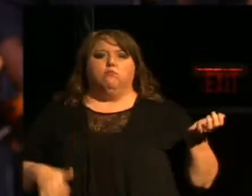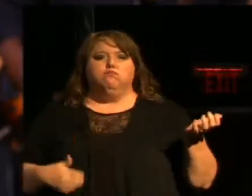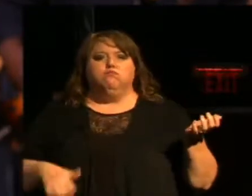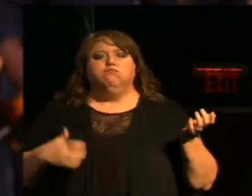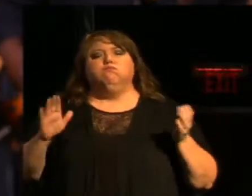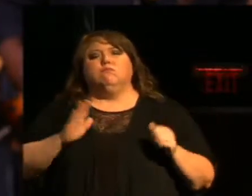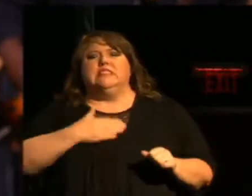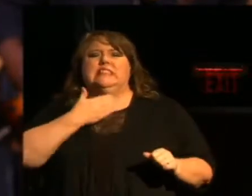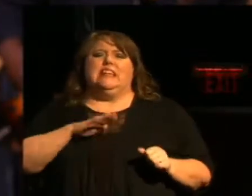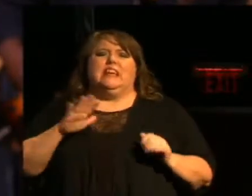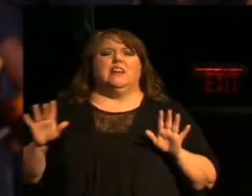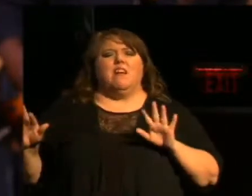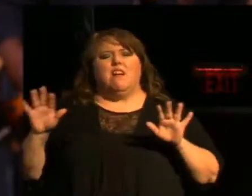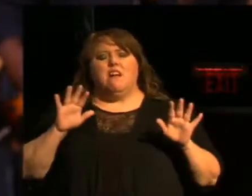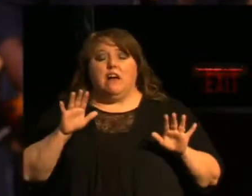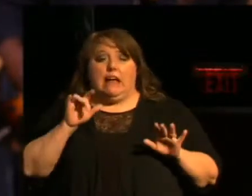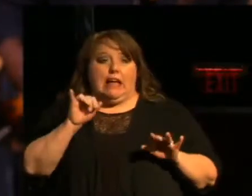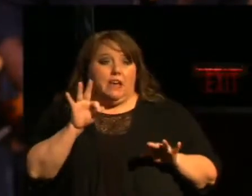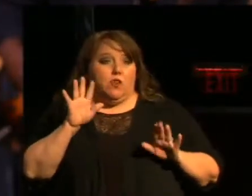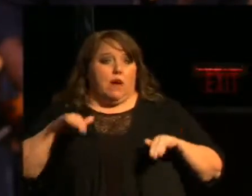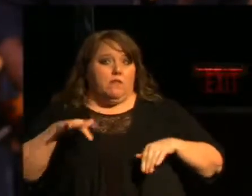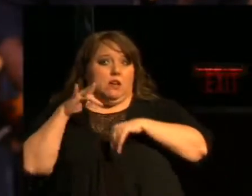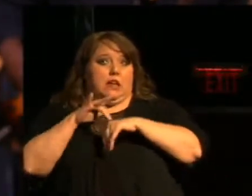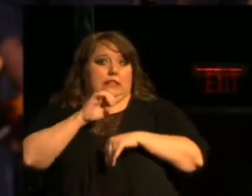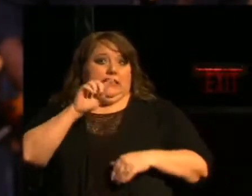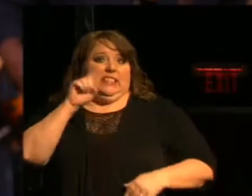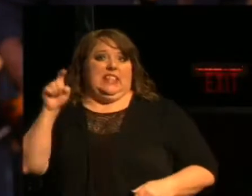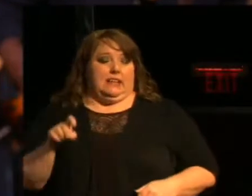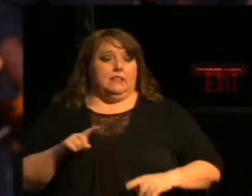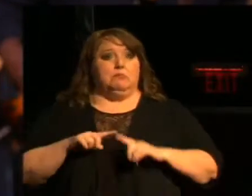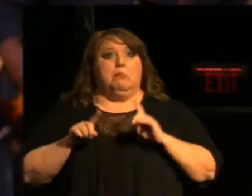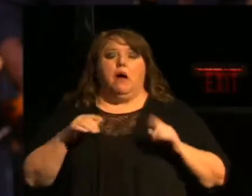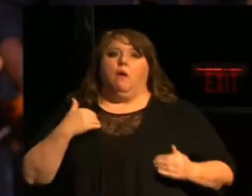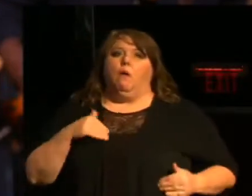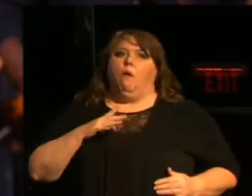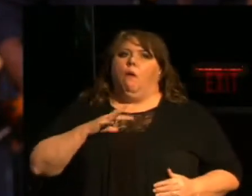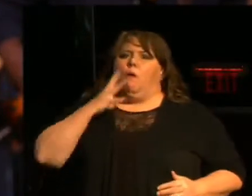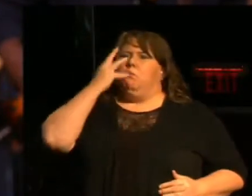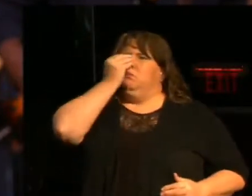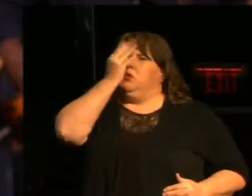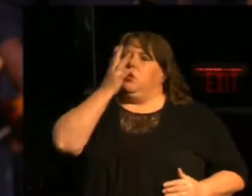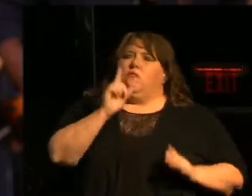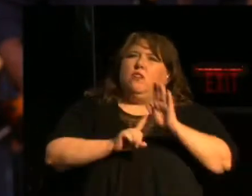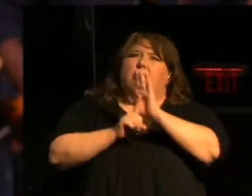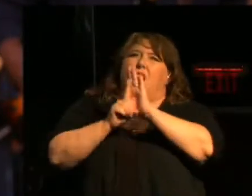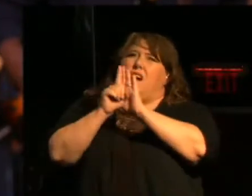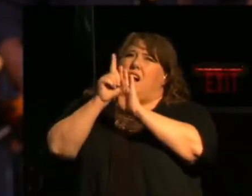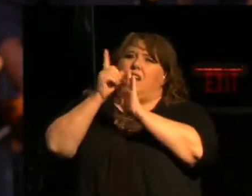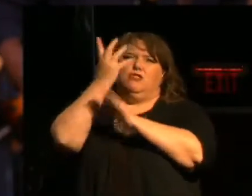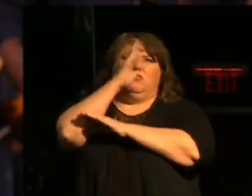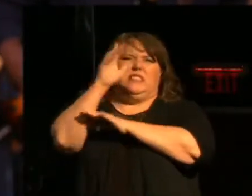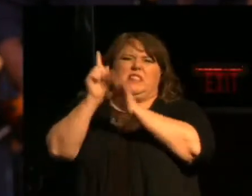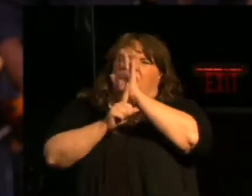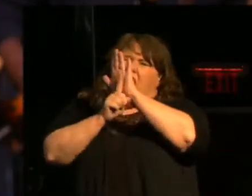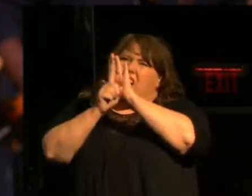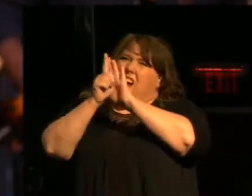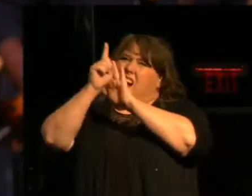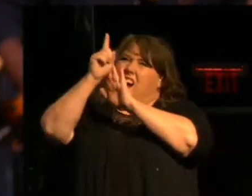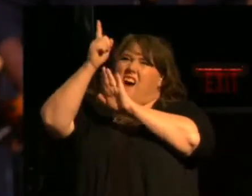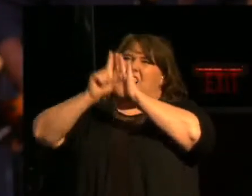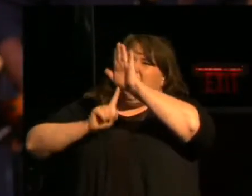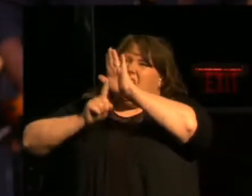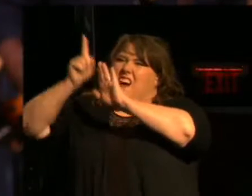I don't know if many of you remember the old songs. A lot of our spirituals came years and years and years ago. And then they were published in